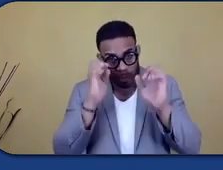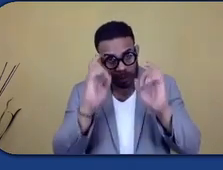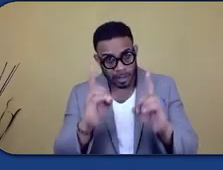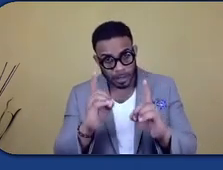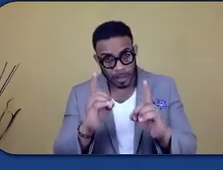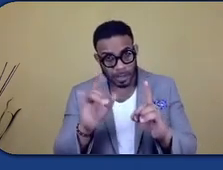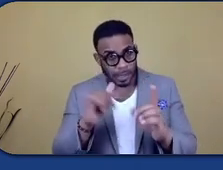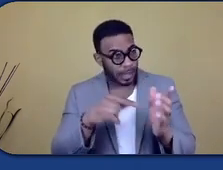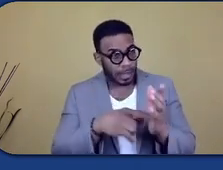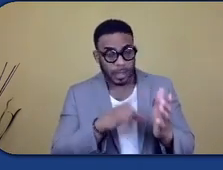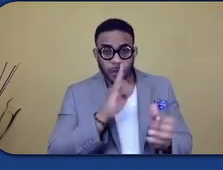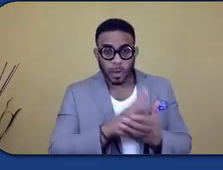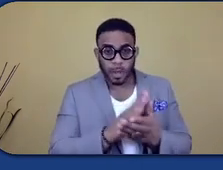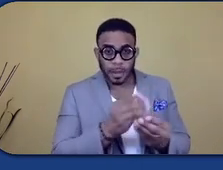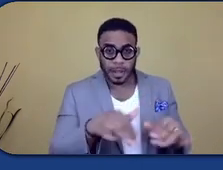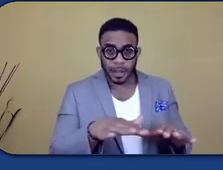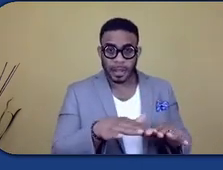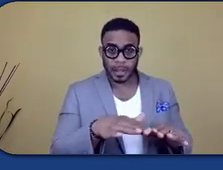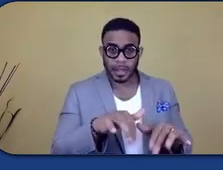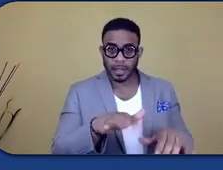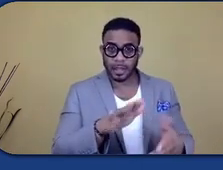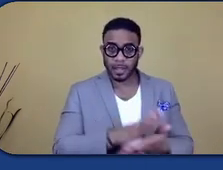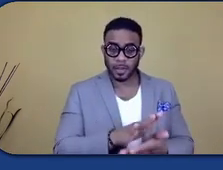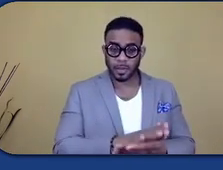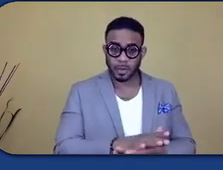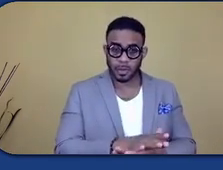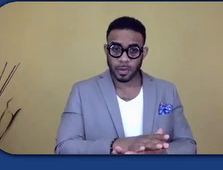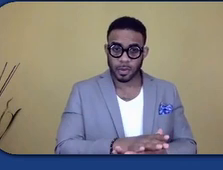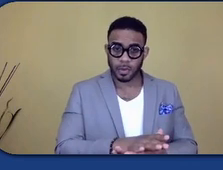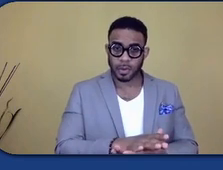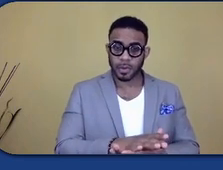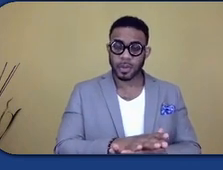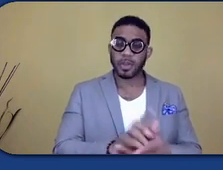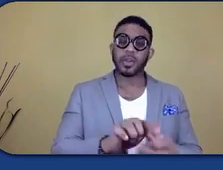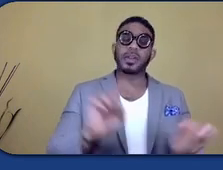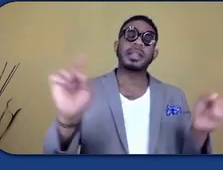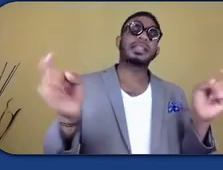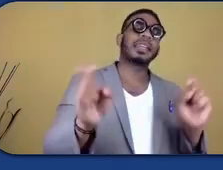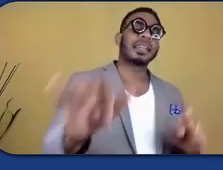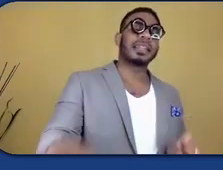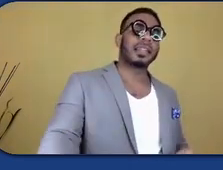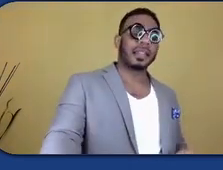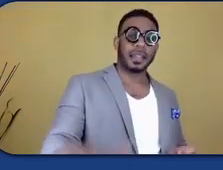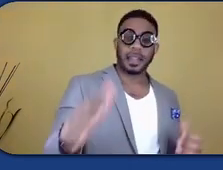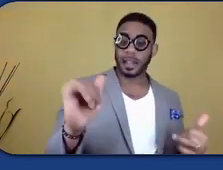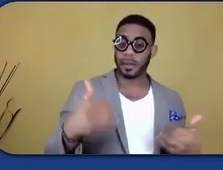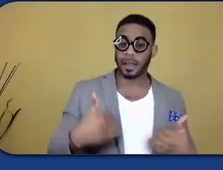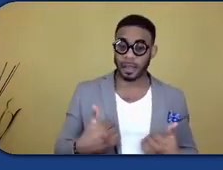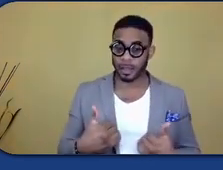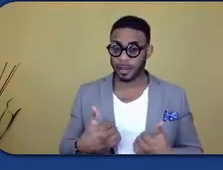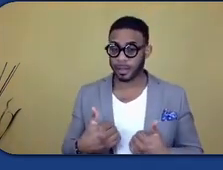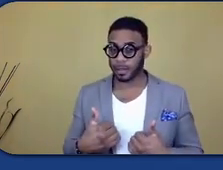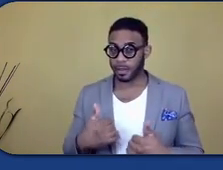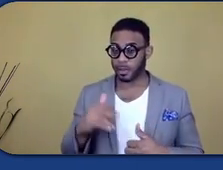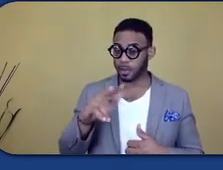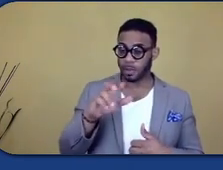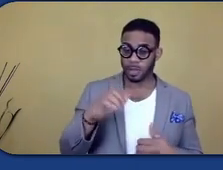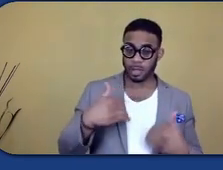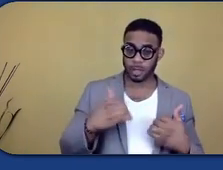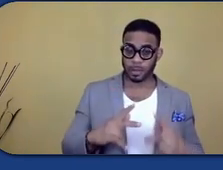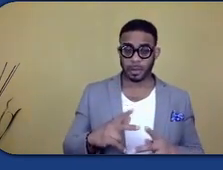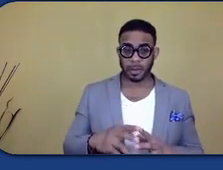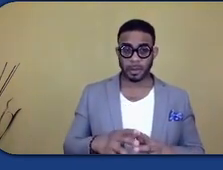use education, like the Promised Land Secondary School, to change that. Now we have